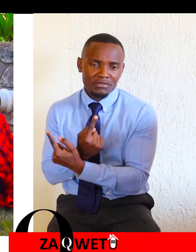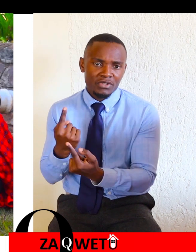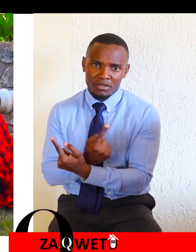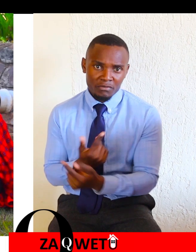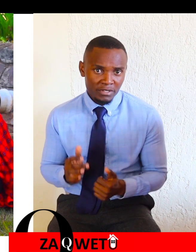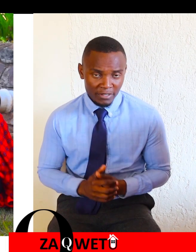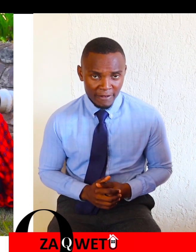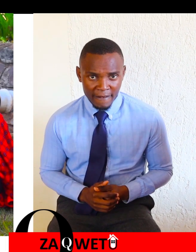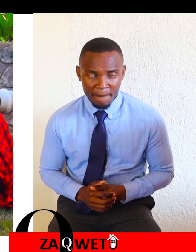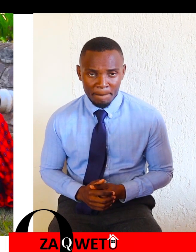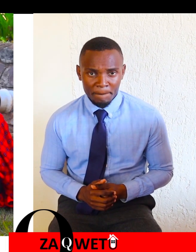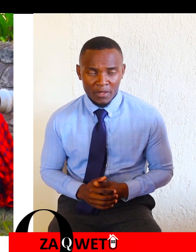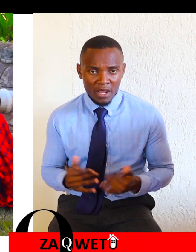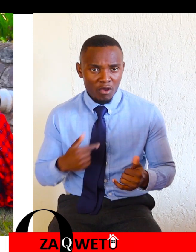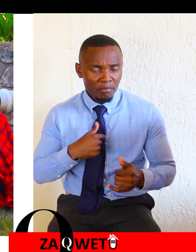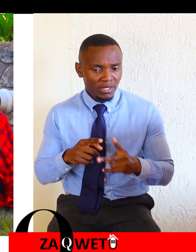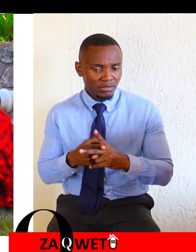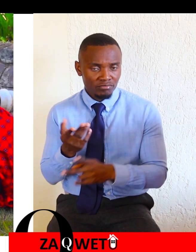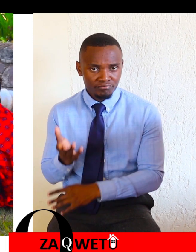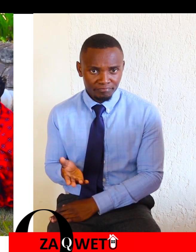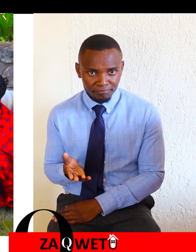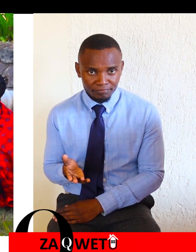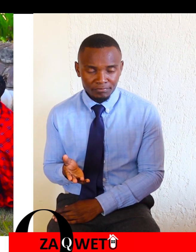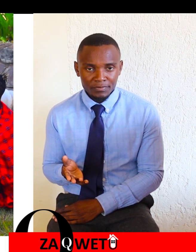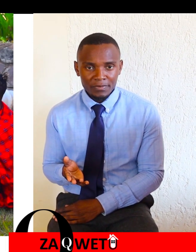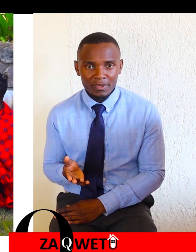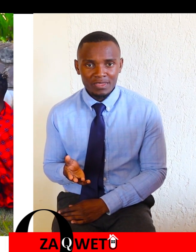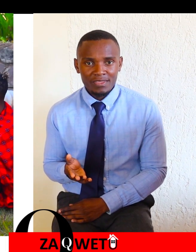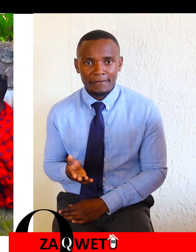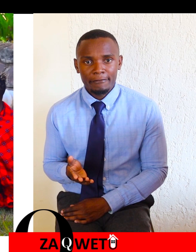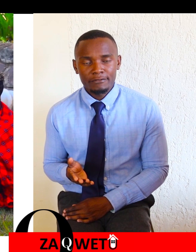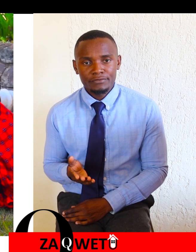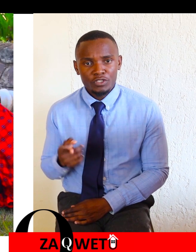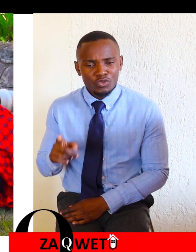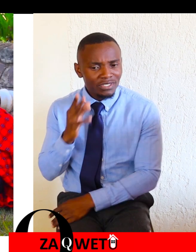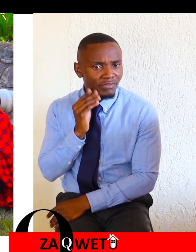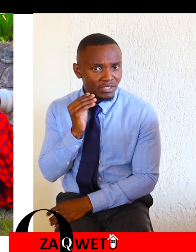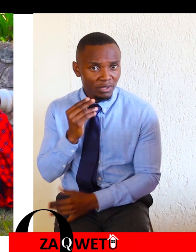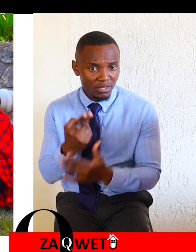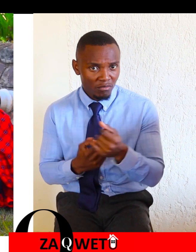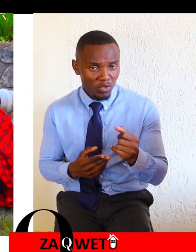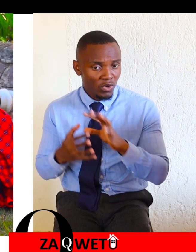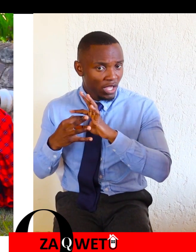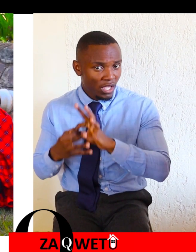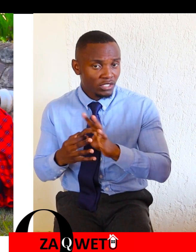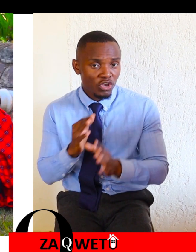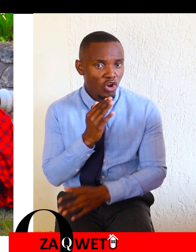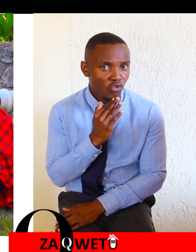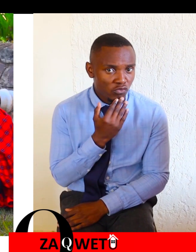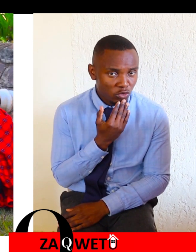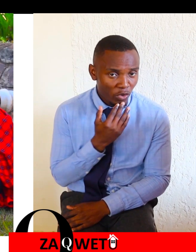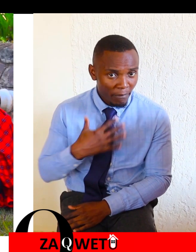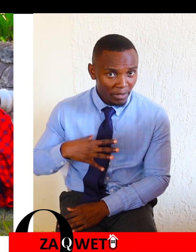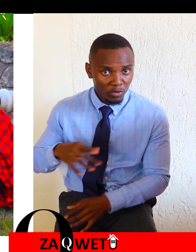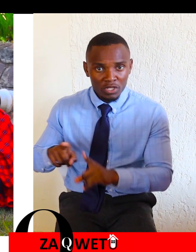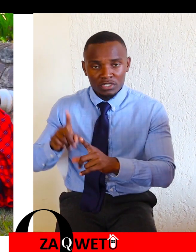wanafanyanga vitu differently huko nje. Yeah. So let me start here. Yeah. Ume experience both